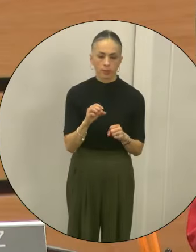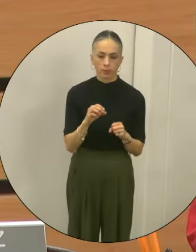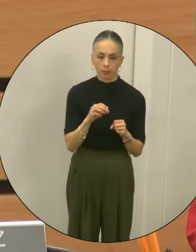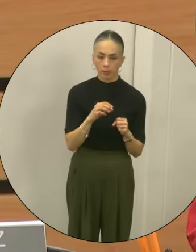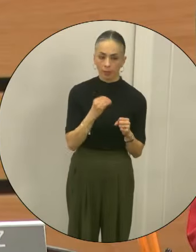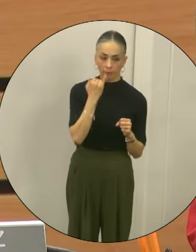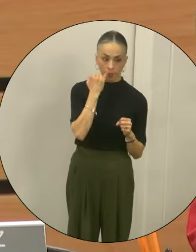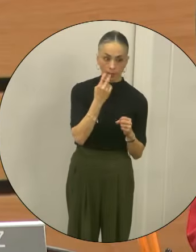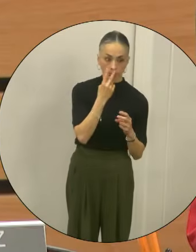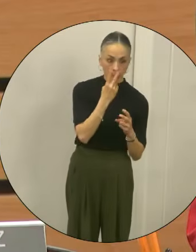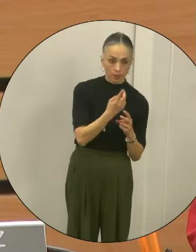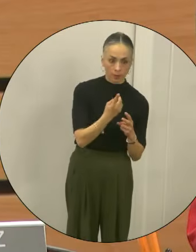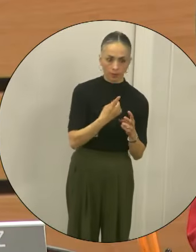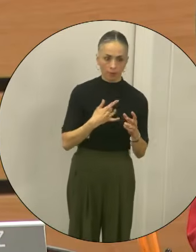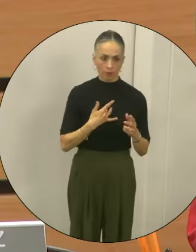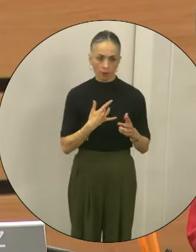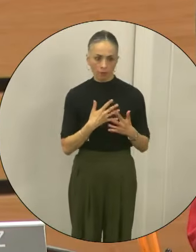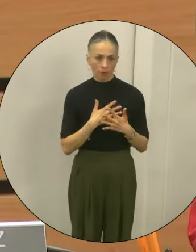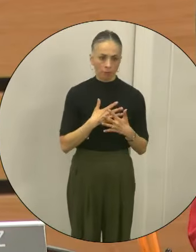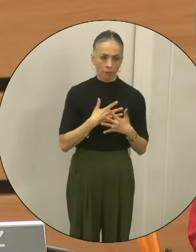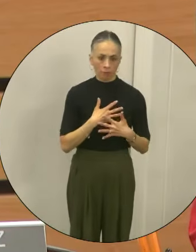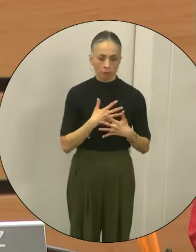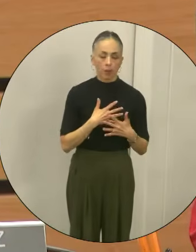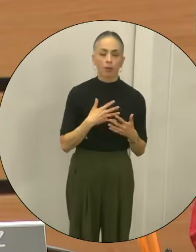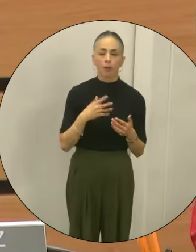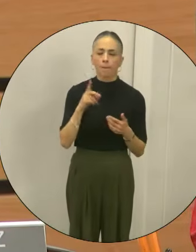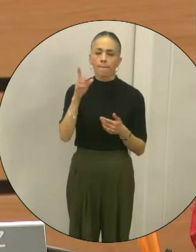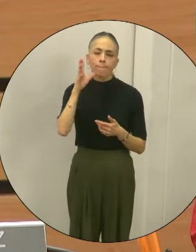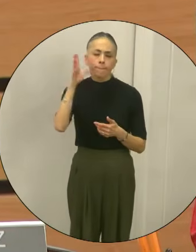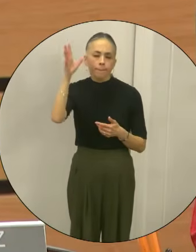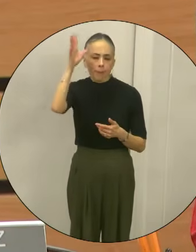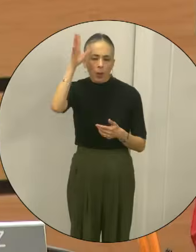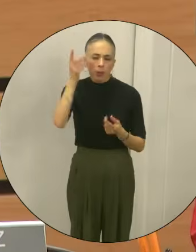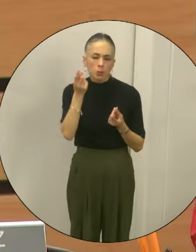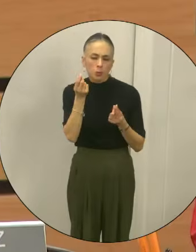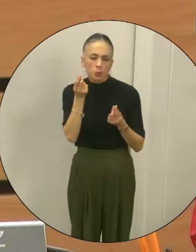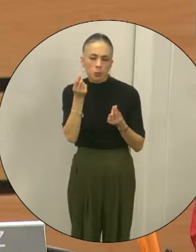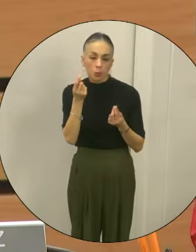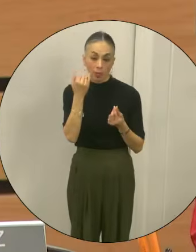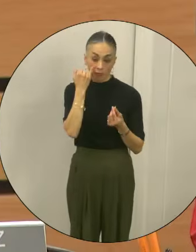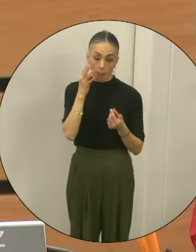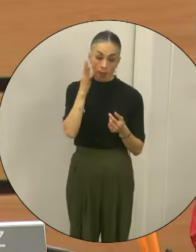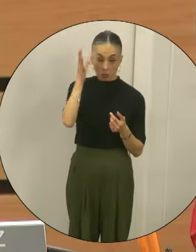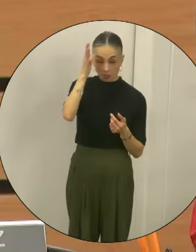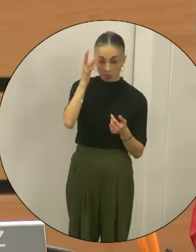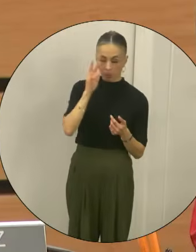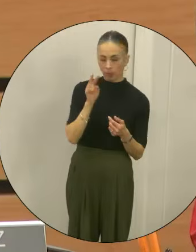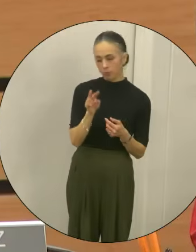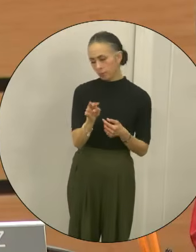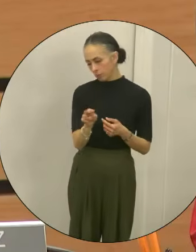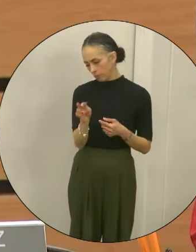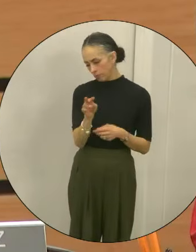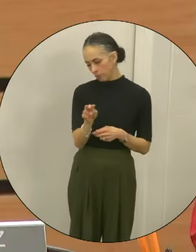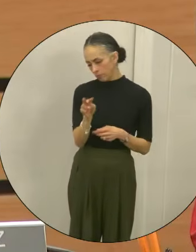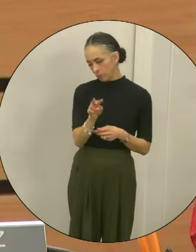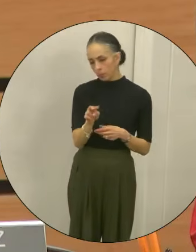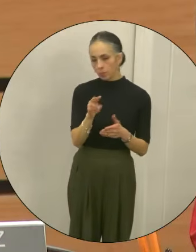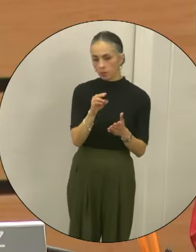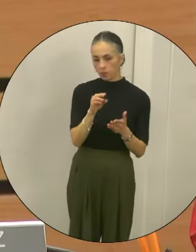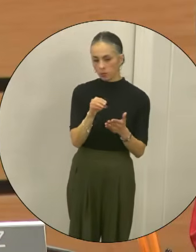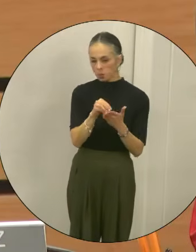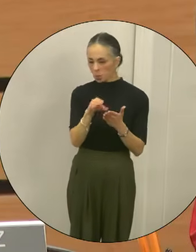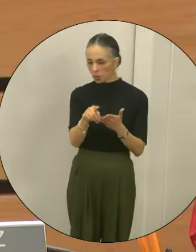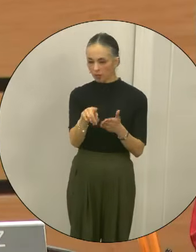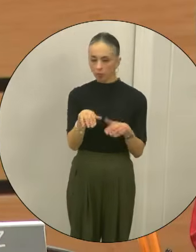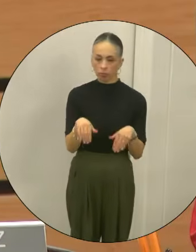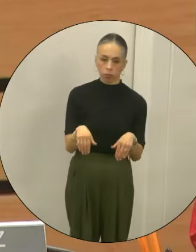to if they see, a behavior in their student that's maybe they're disengaged, or maybe they're being bullied, or